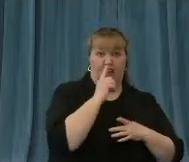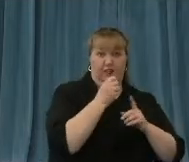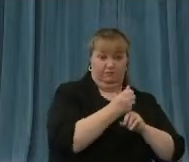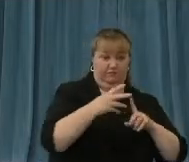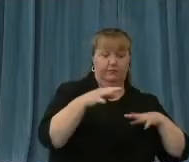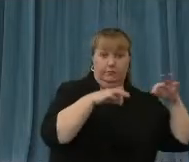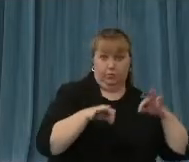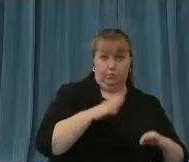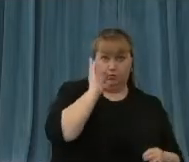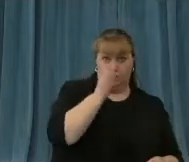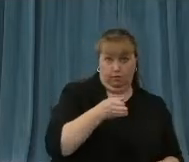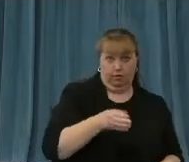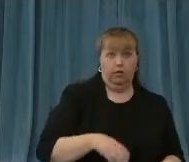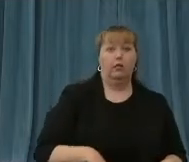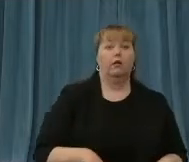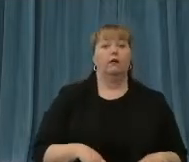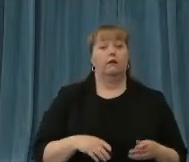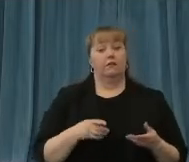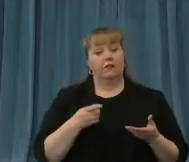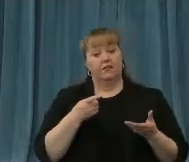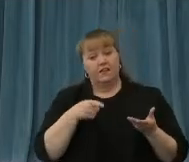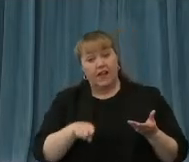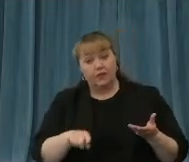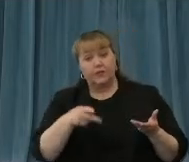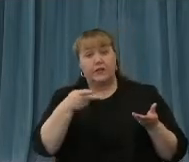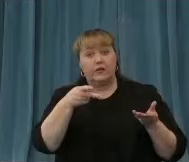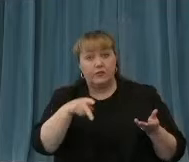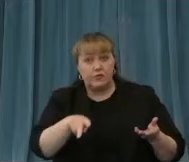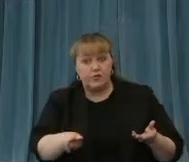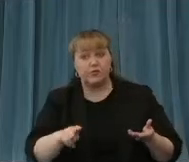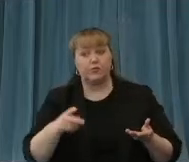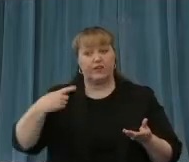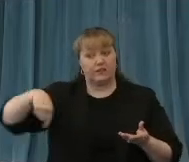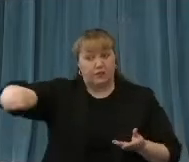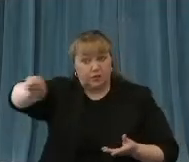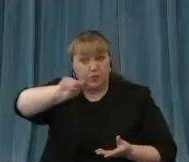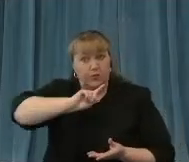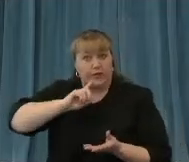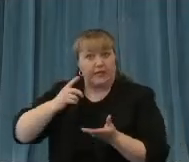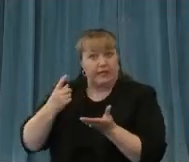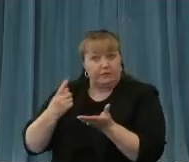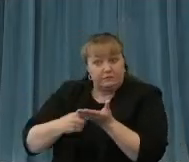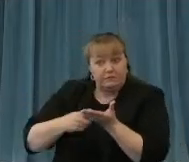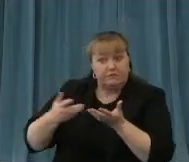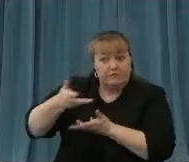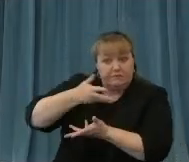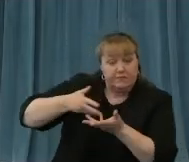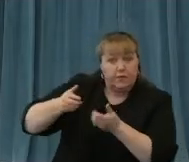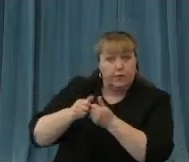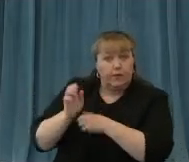of phase one as we work with businesses and community leaders and elected officials throughout the state.